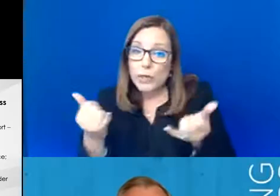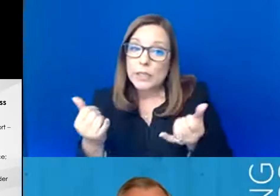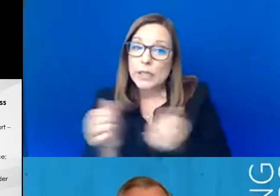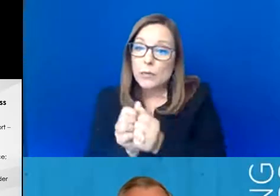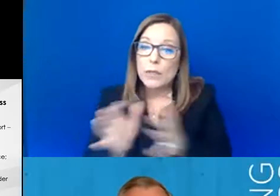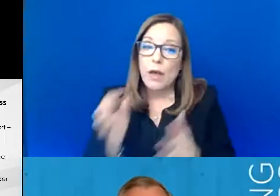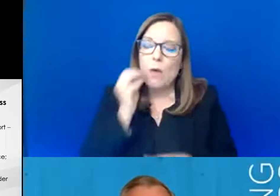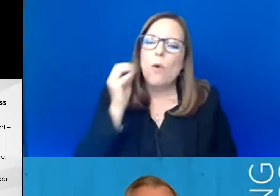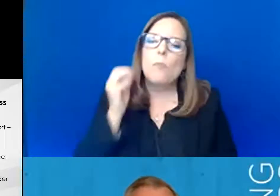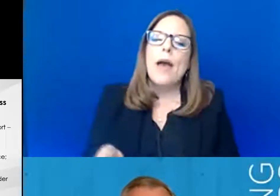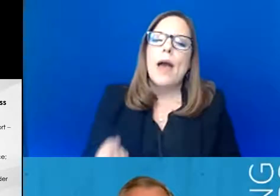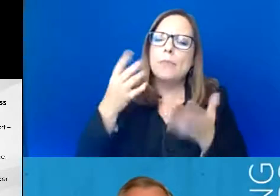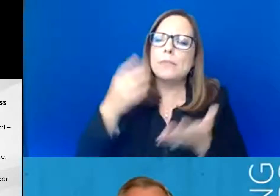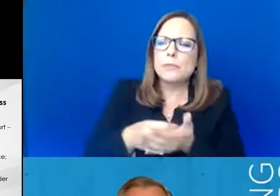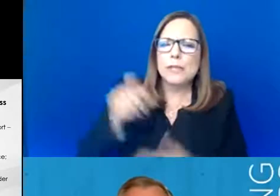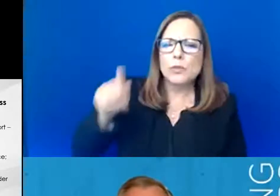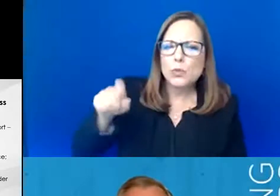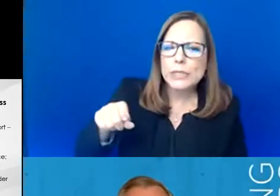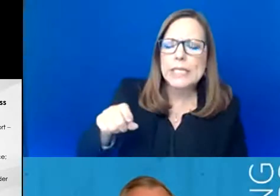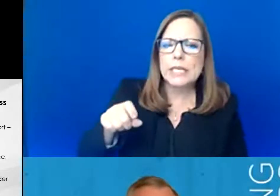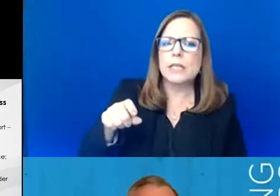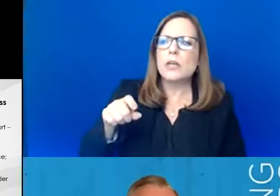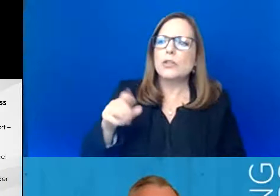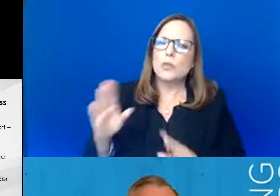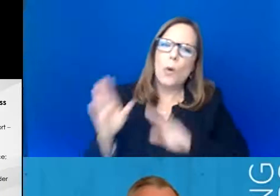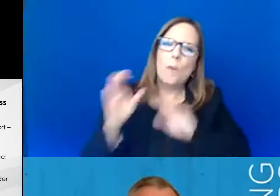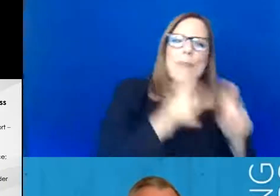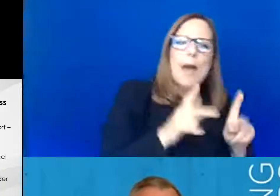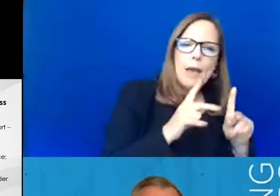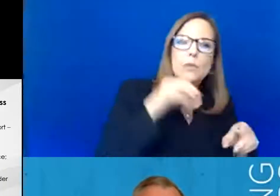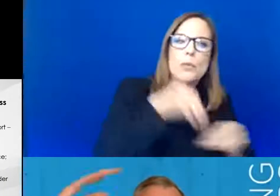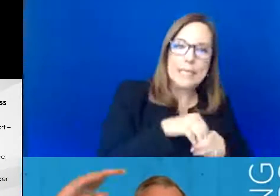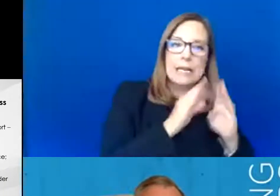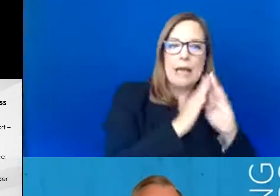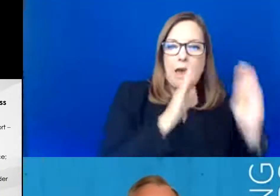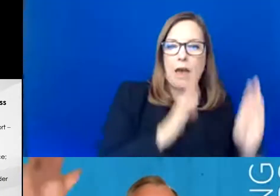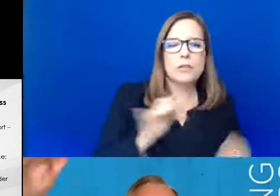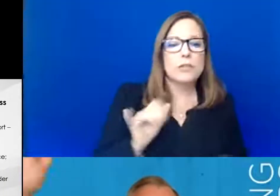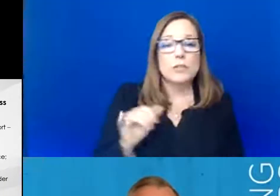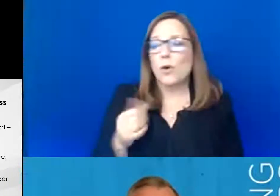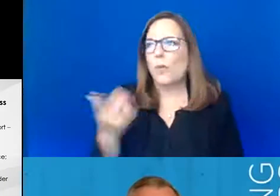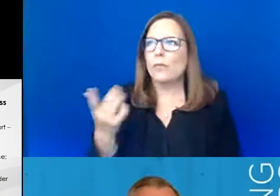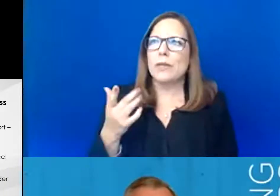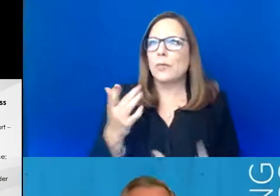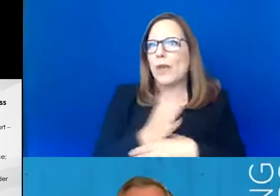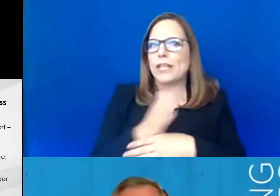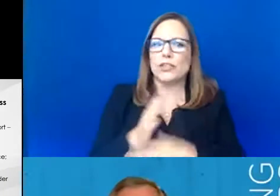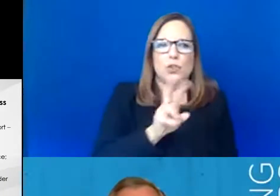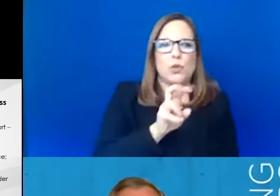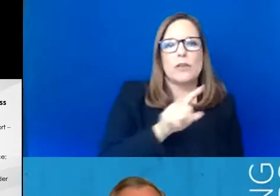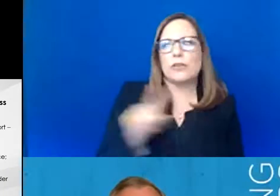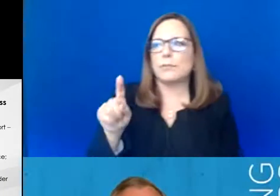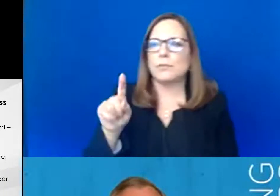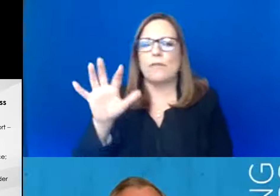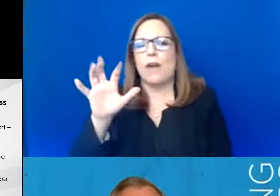a stable housing situation? So we gave them $100, $200, then up to $500 or more. Well, it